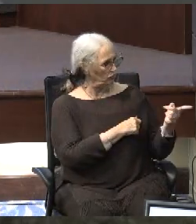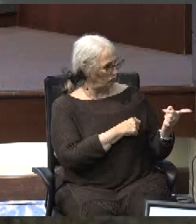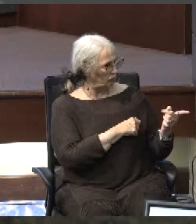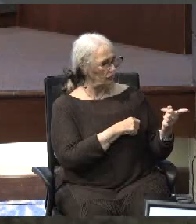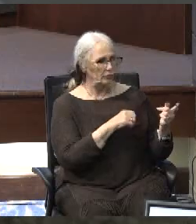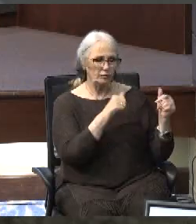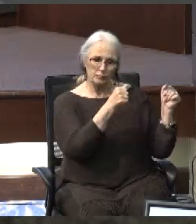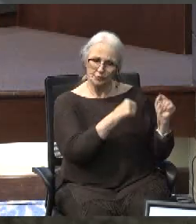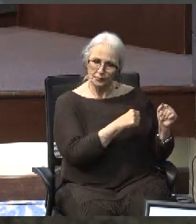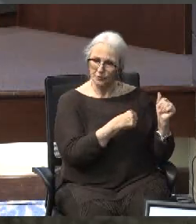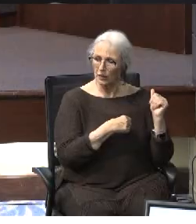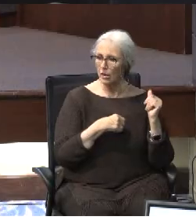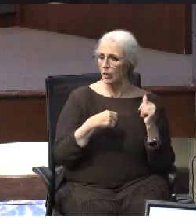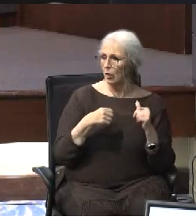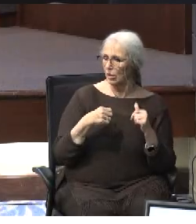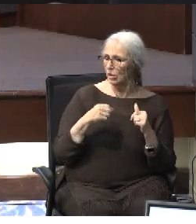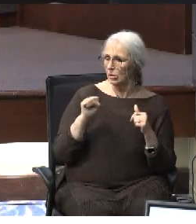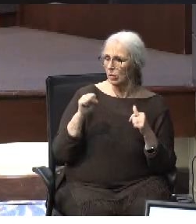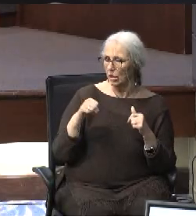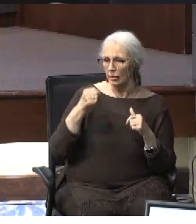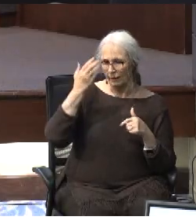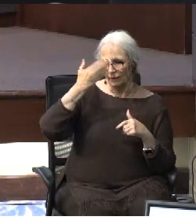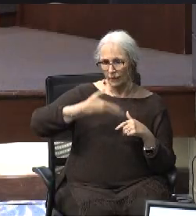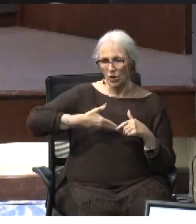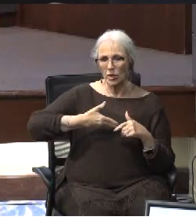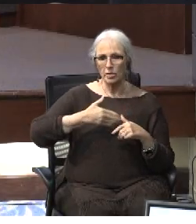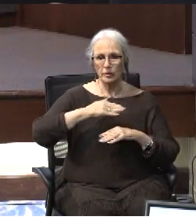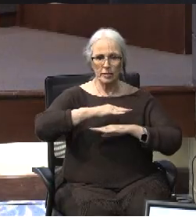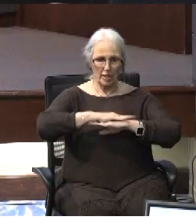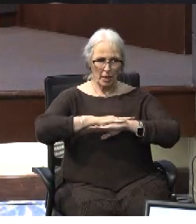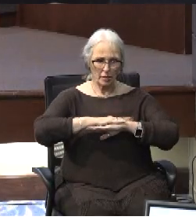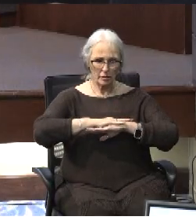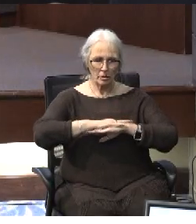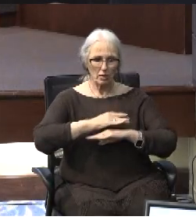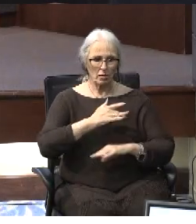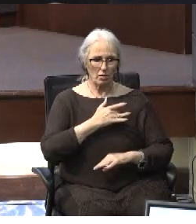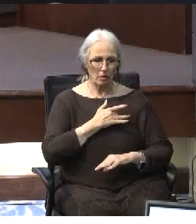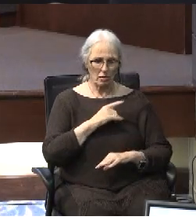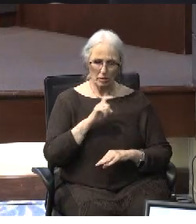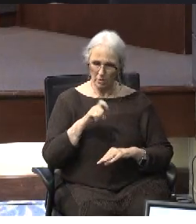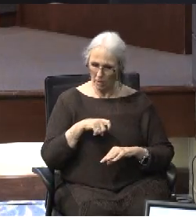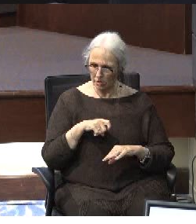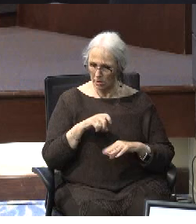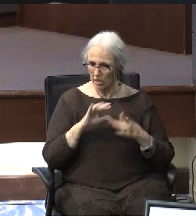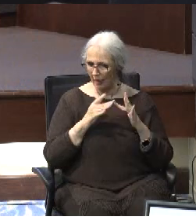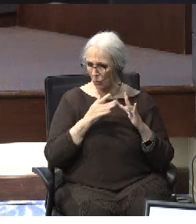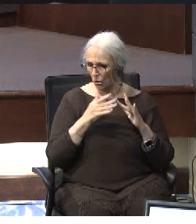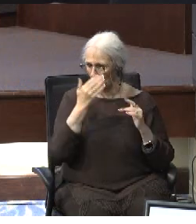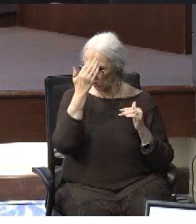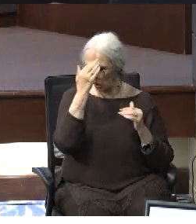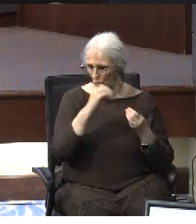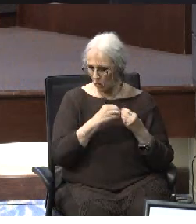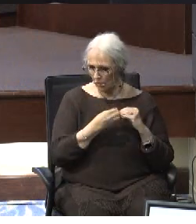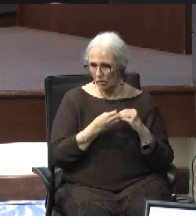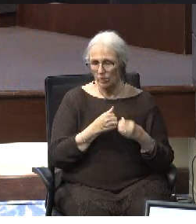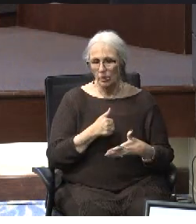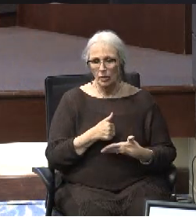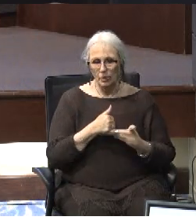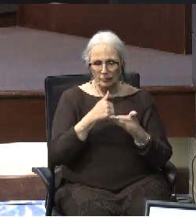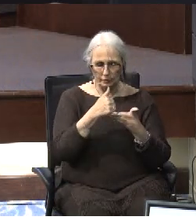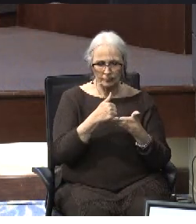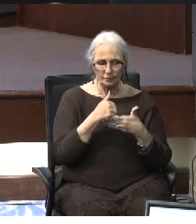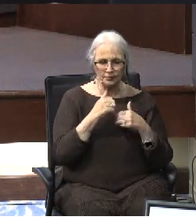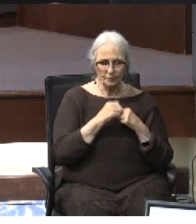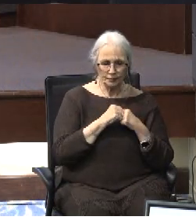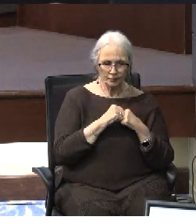you help me? Yeah, and all of our front desk staff at Heart, Sex, and Behavioral Health Network know the number, and we would assist them in being able